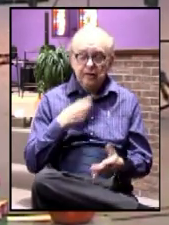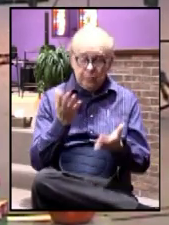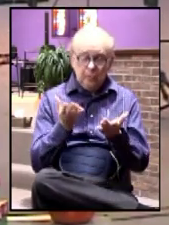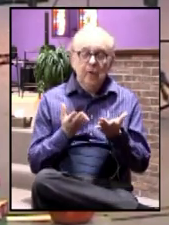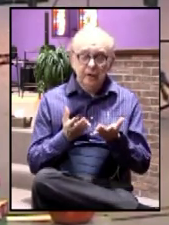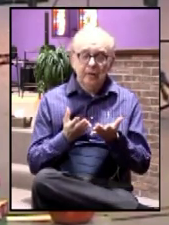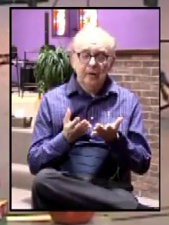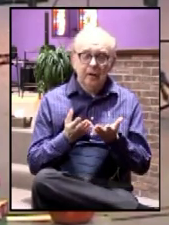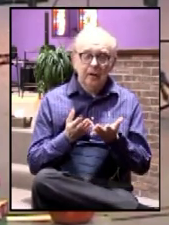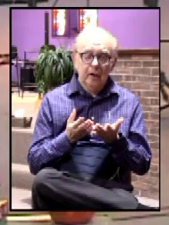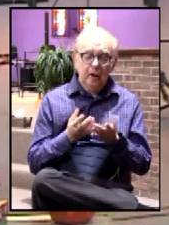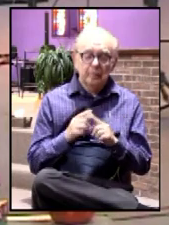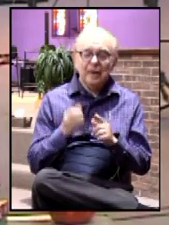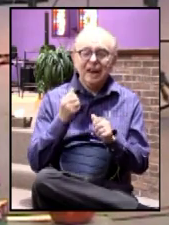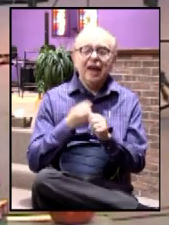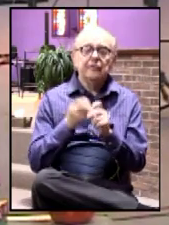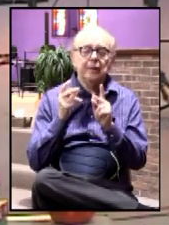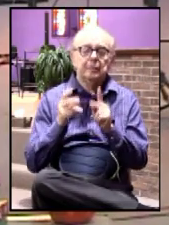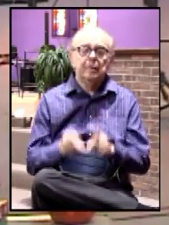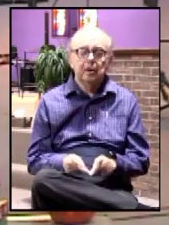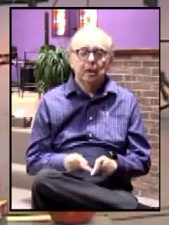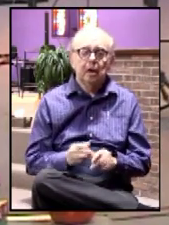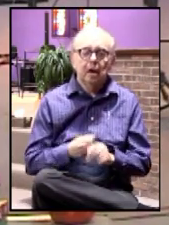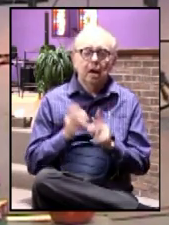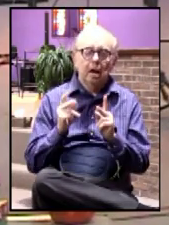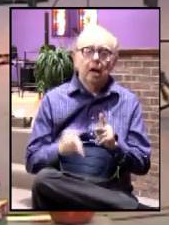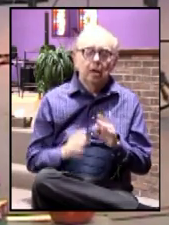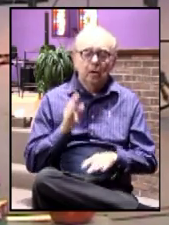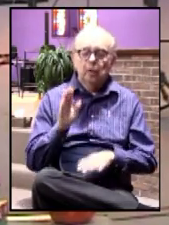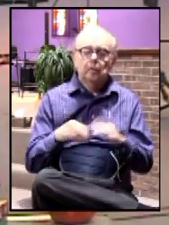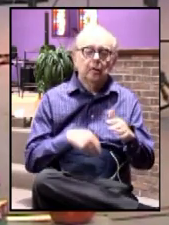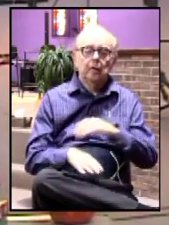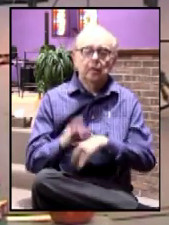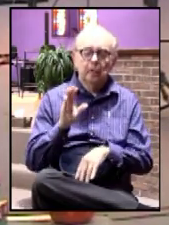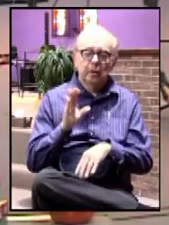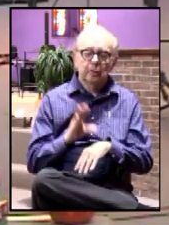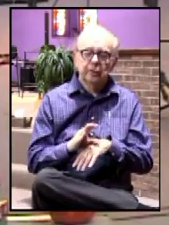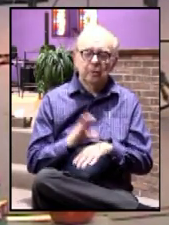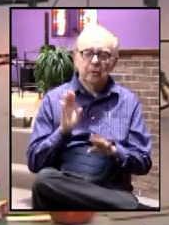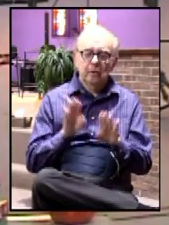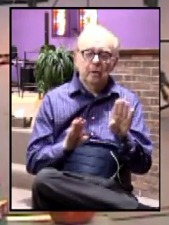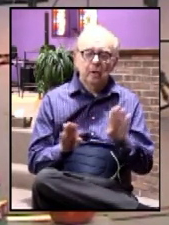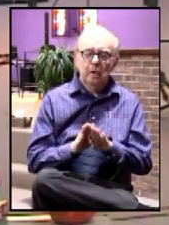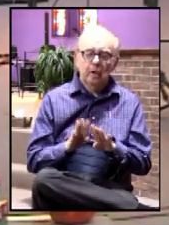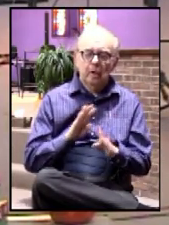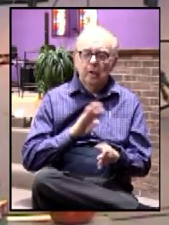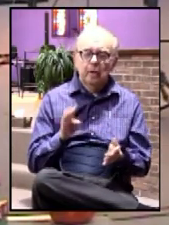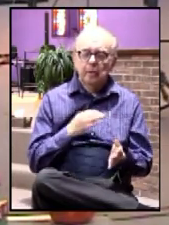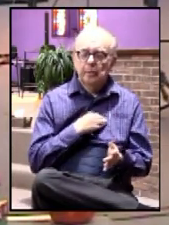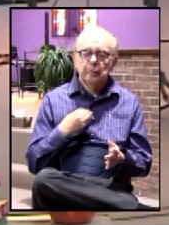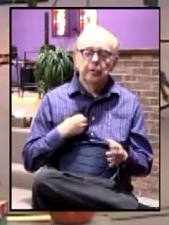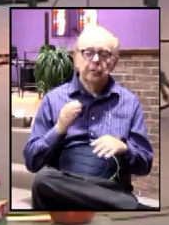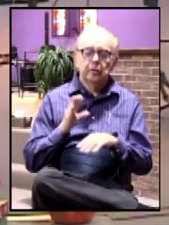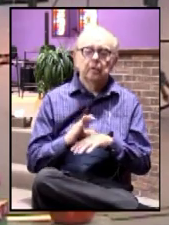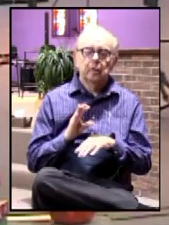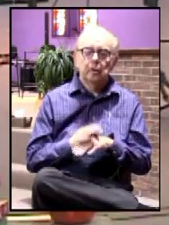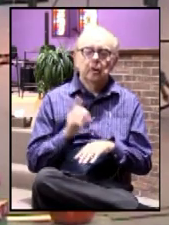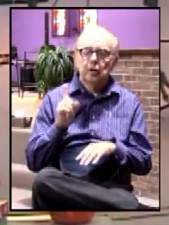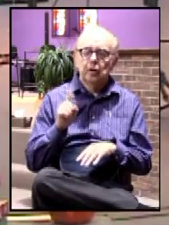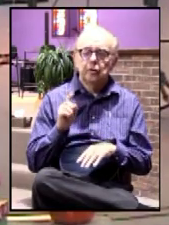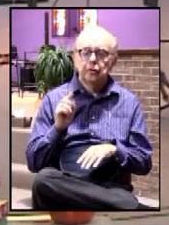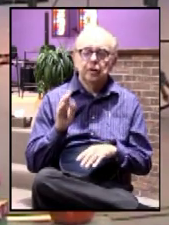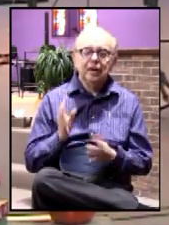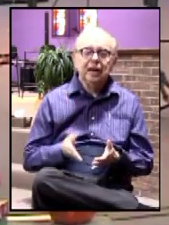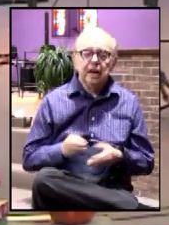want, but everyone. Everyone that walks in these doors and everyone that becomes a member of this congregation should